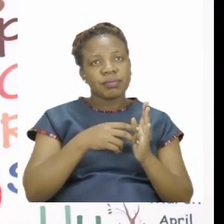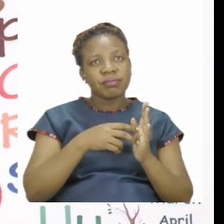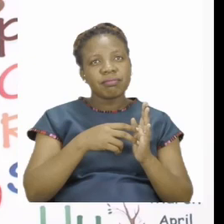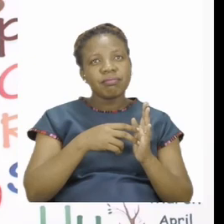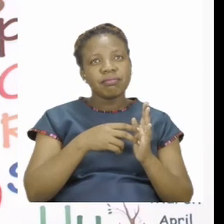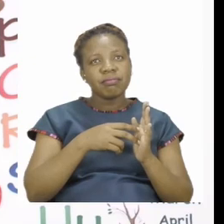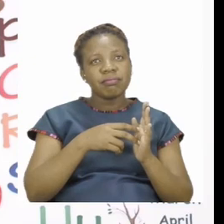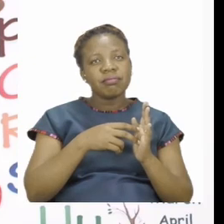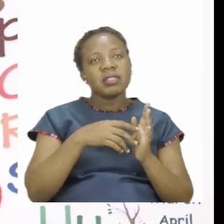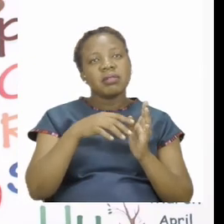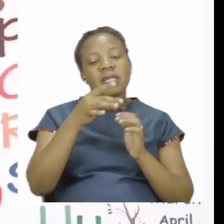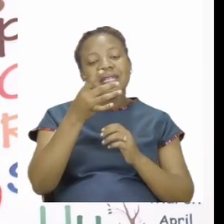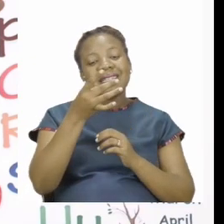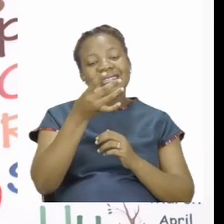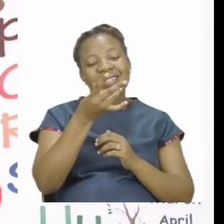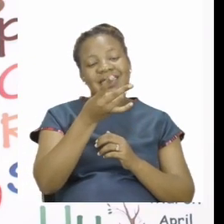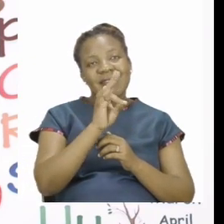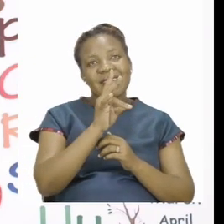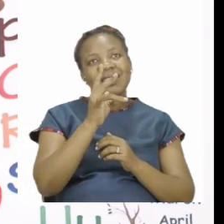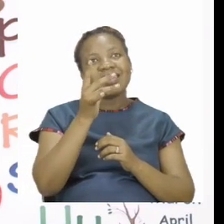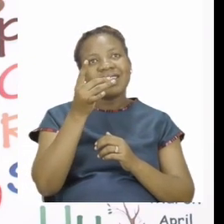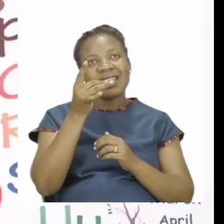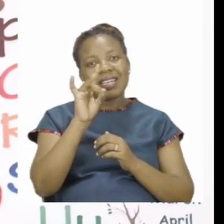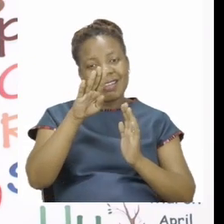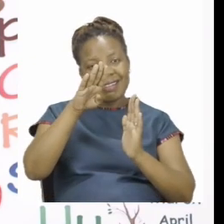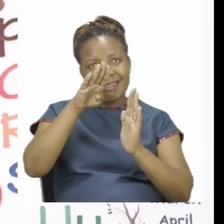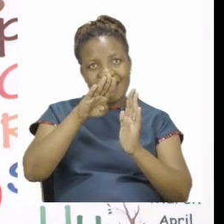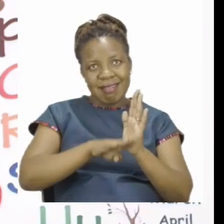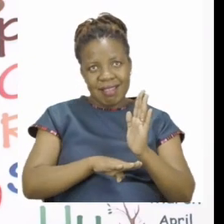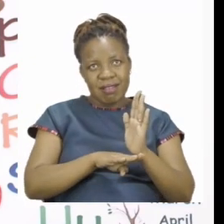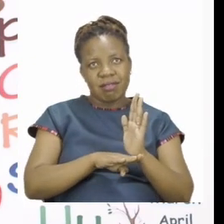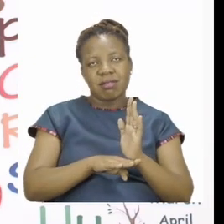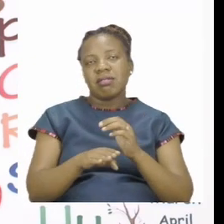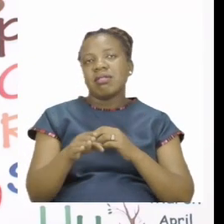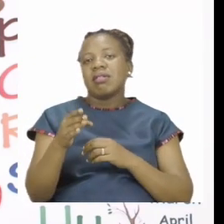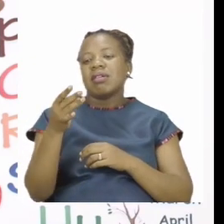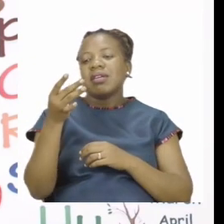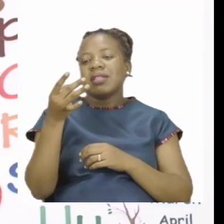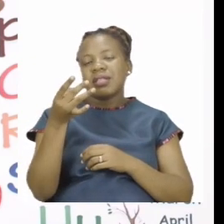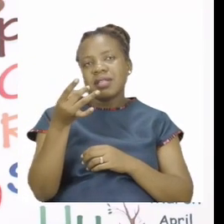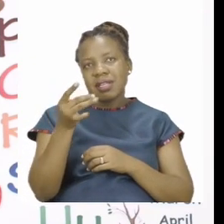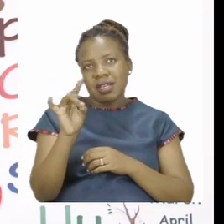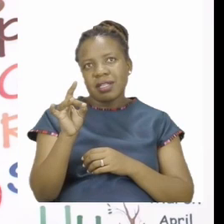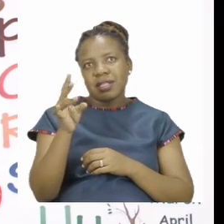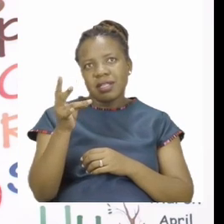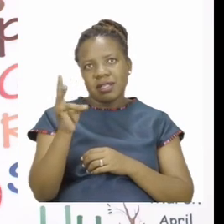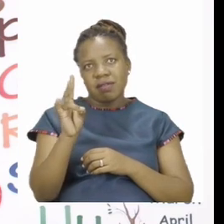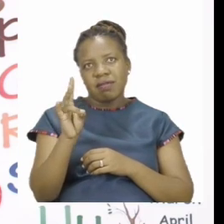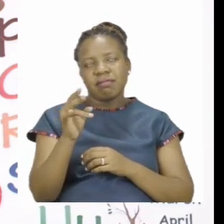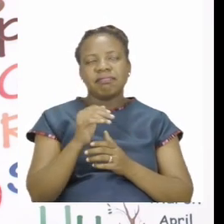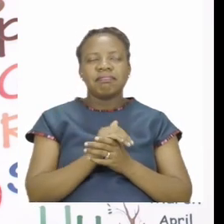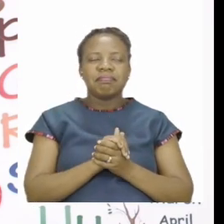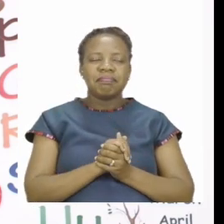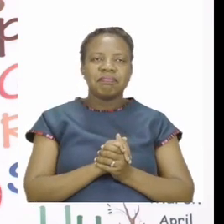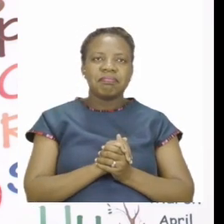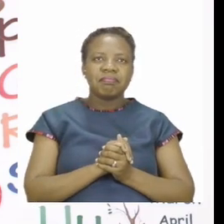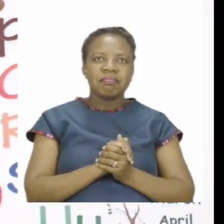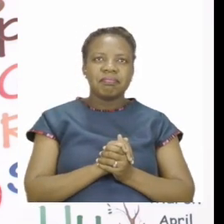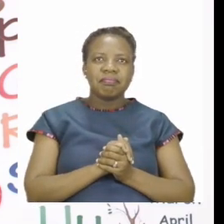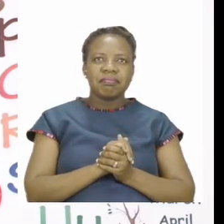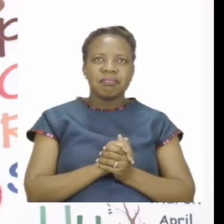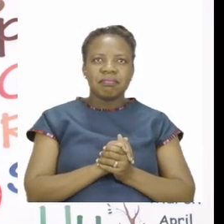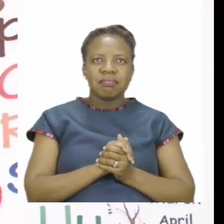87 is bigger than 78. So we say 78 is less